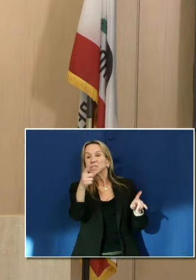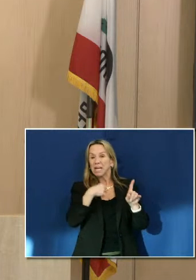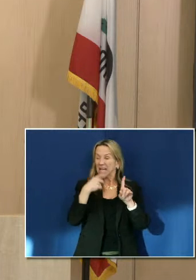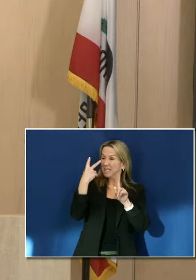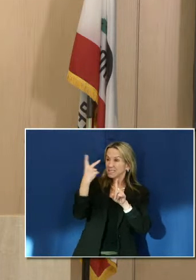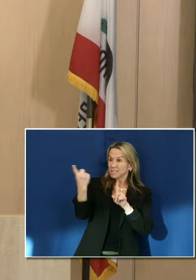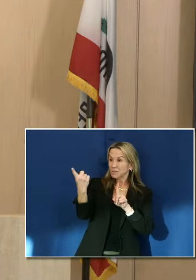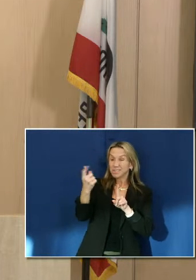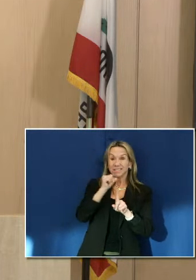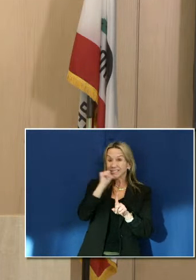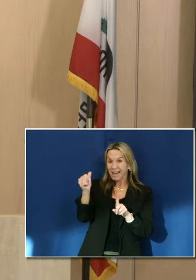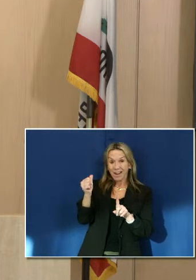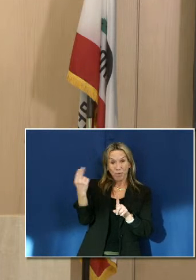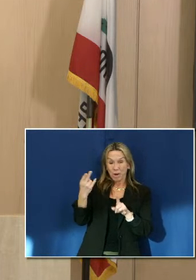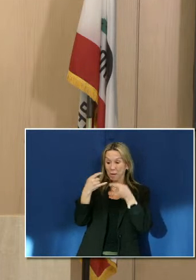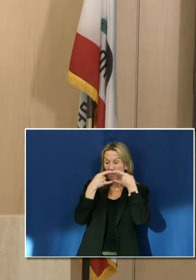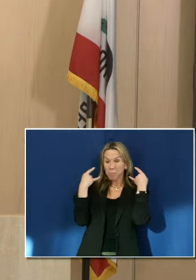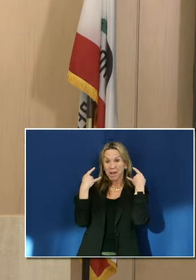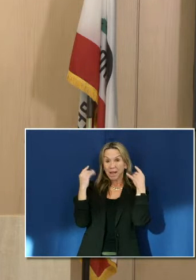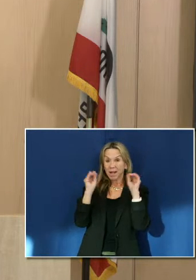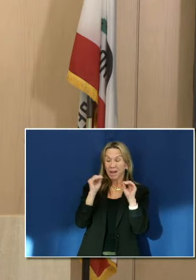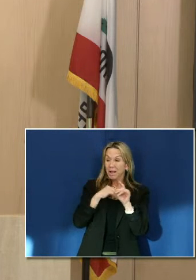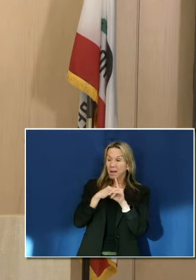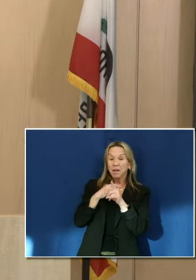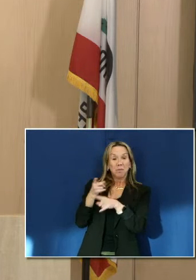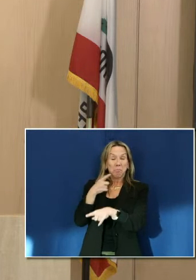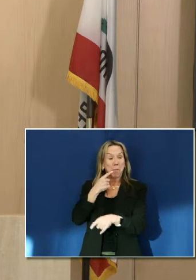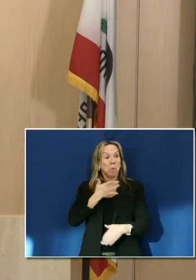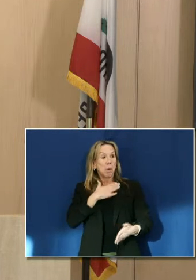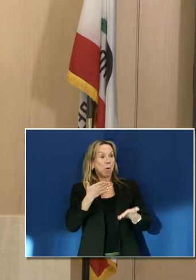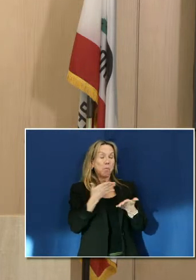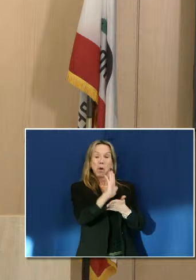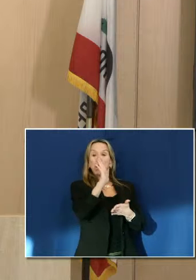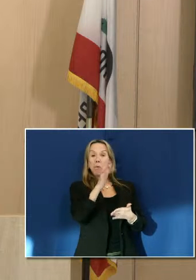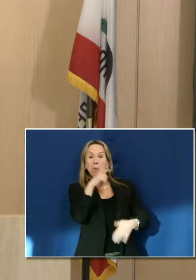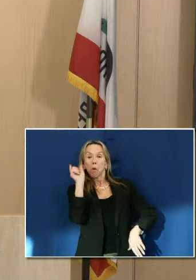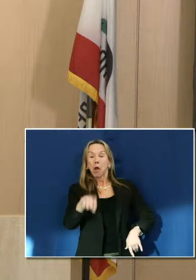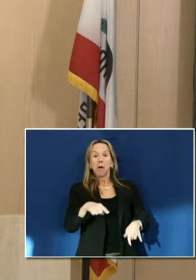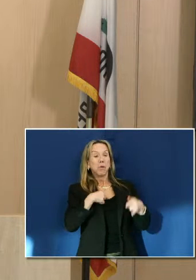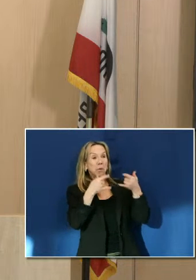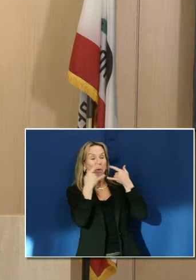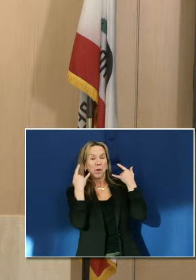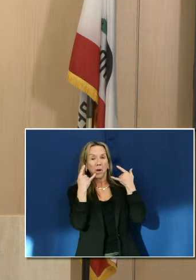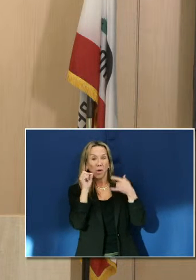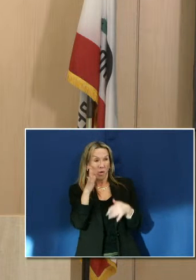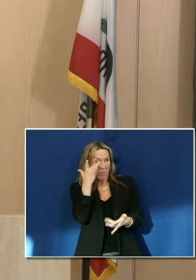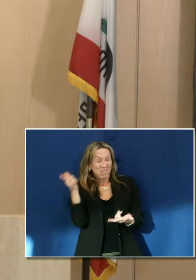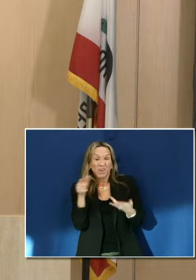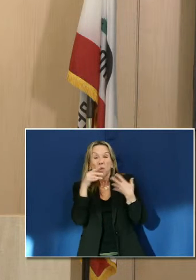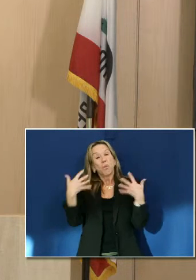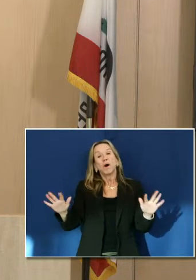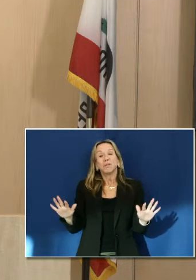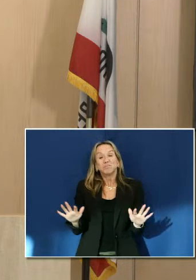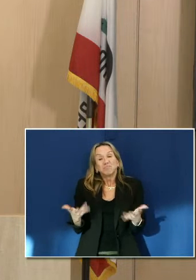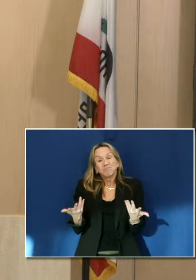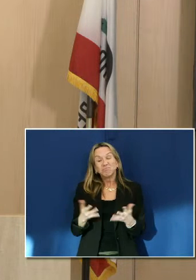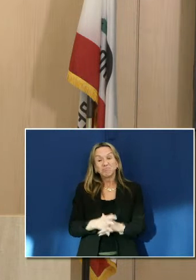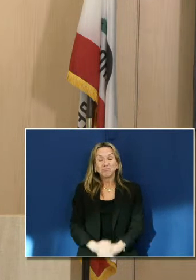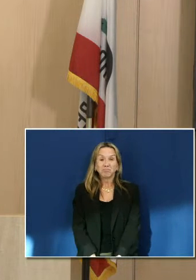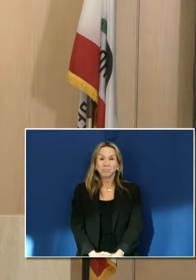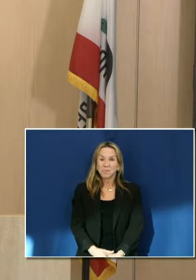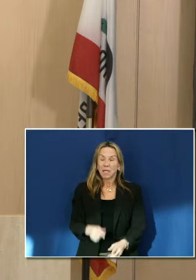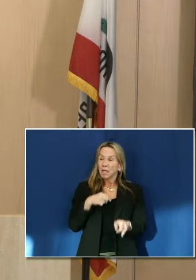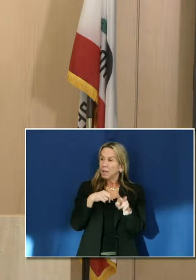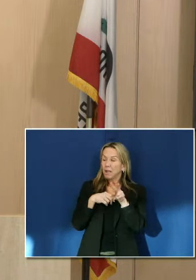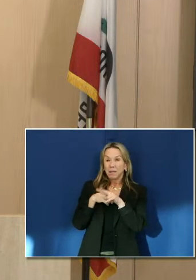not wearing this because it's their God-given right or because they just don't want to do it. And